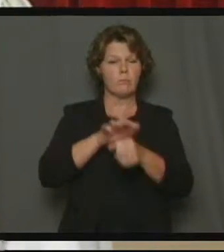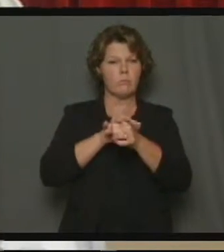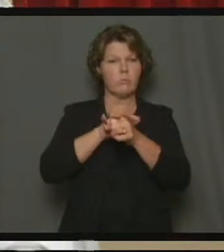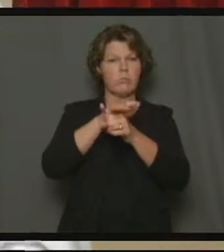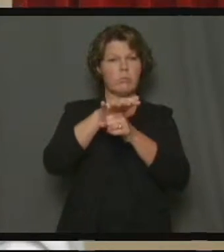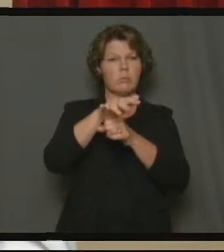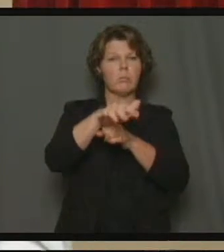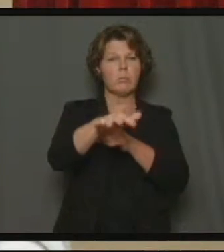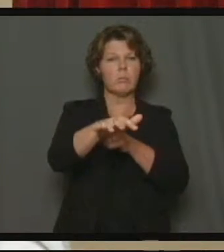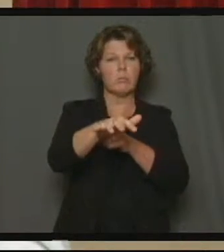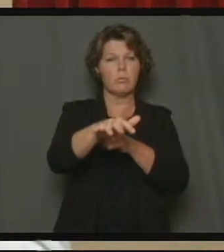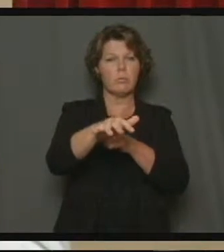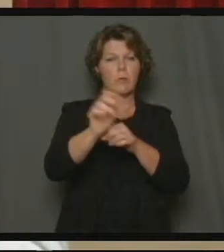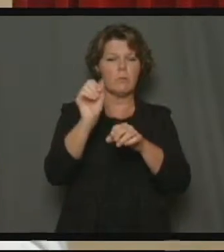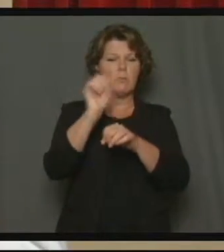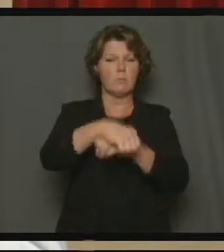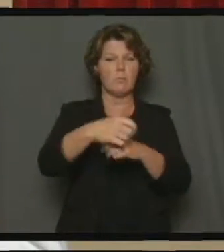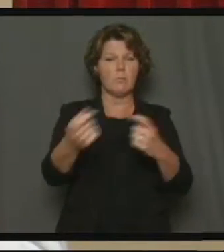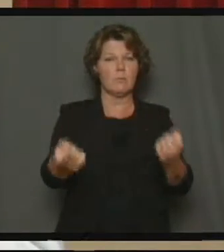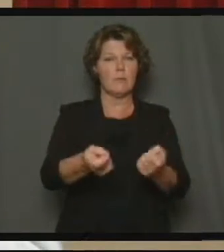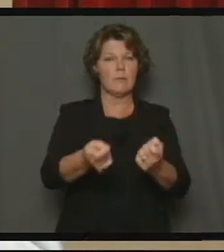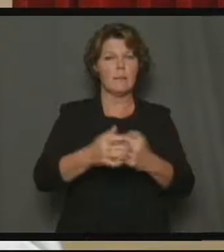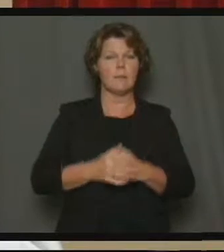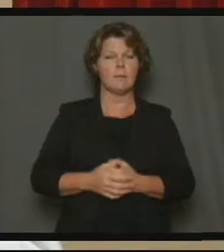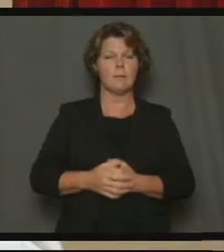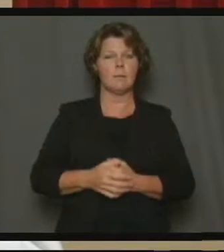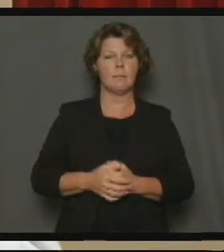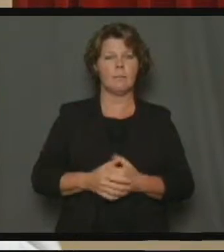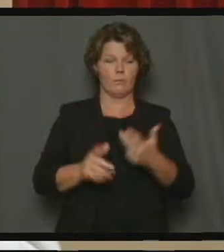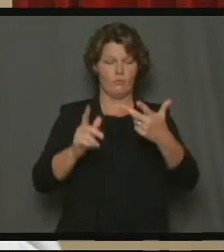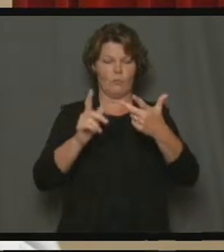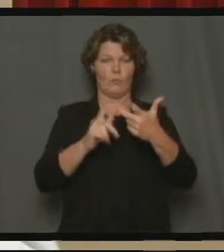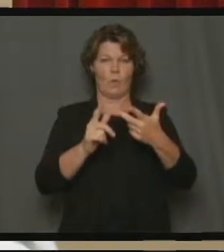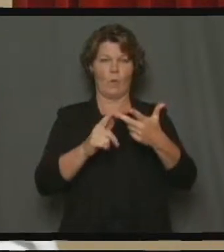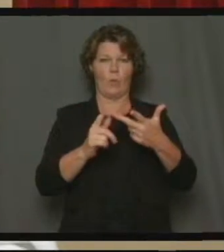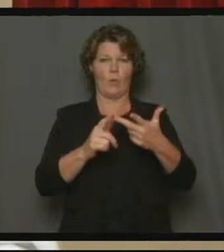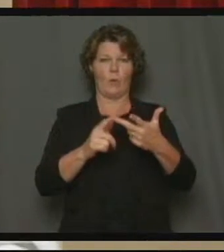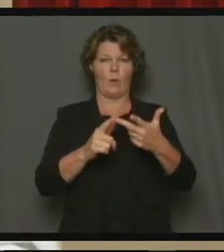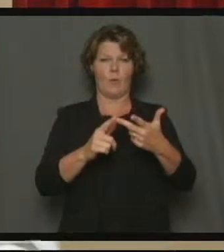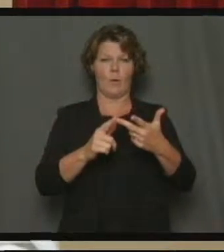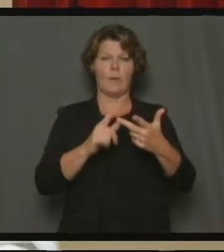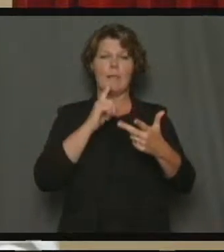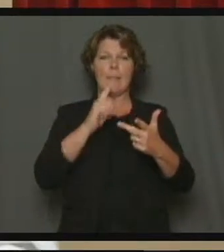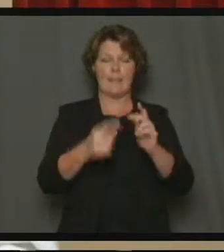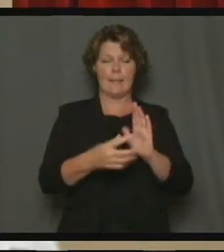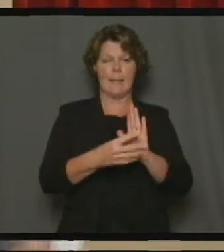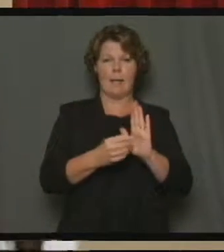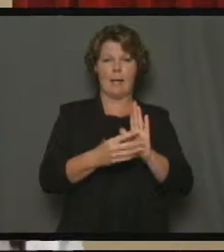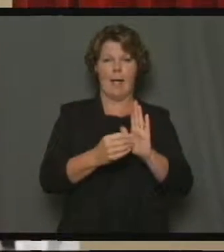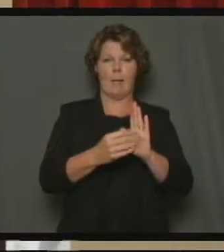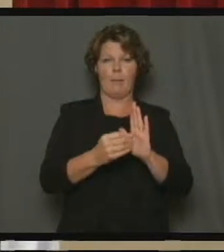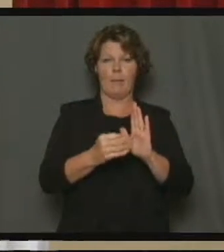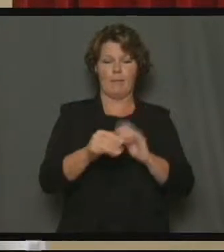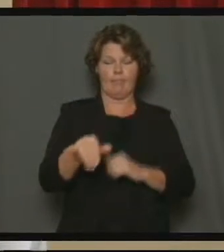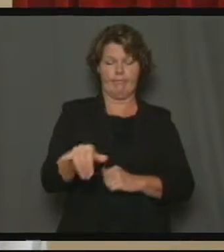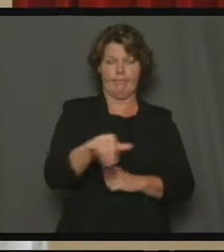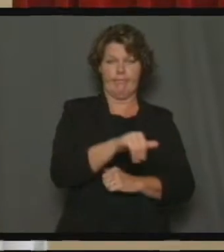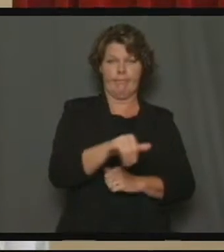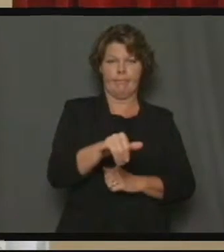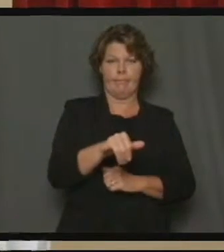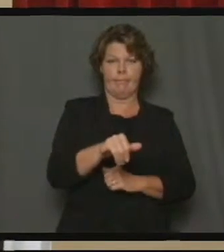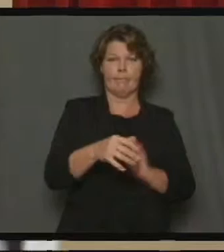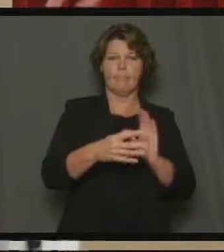much over sin. And the third honor is imitation. First of their